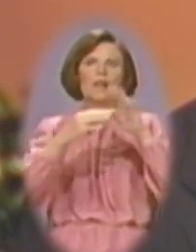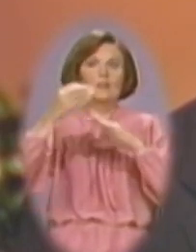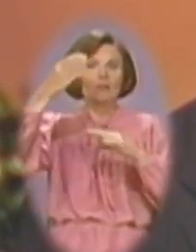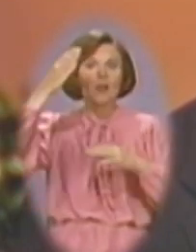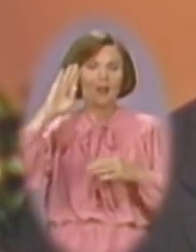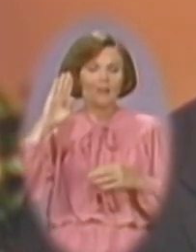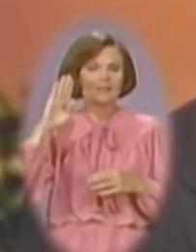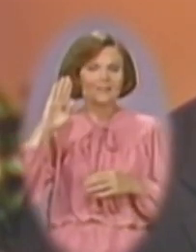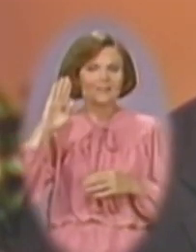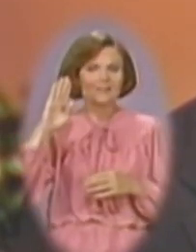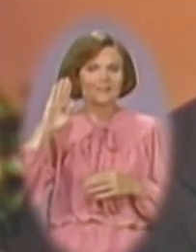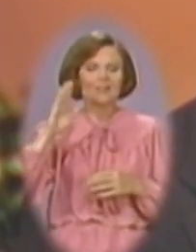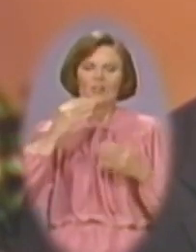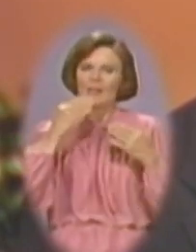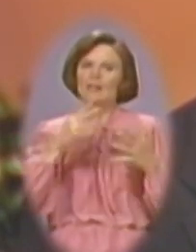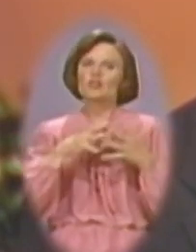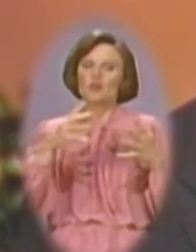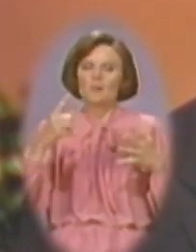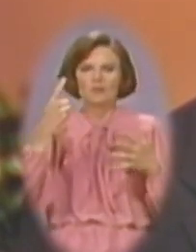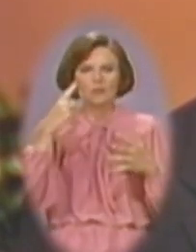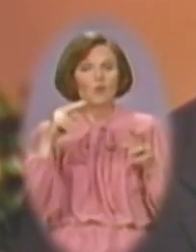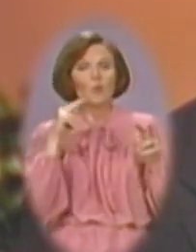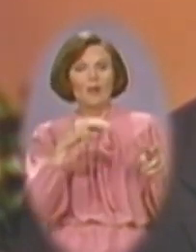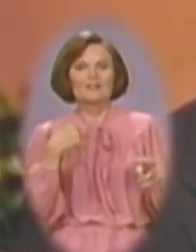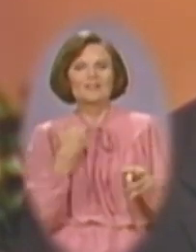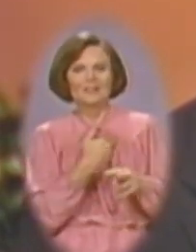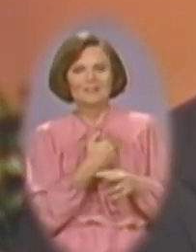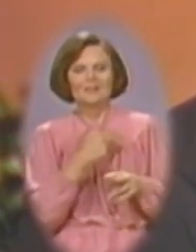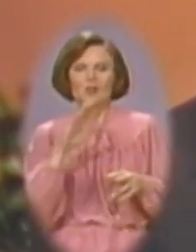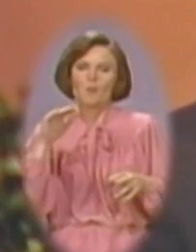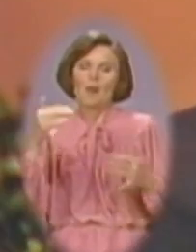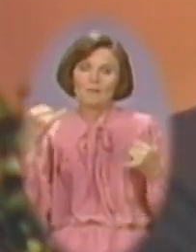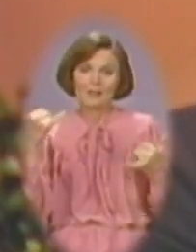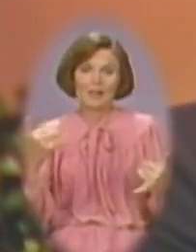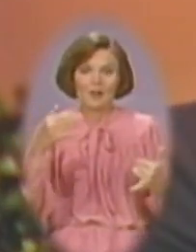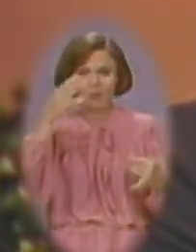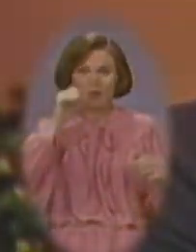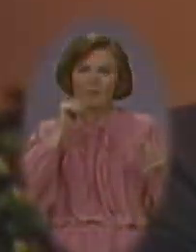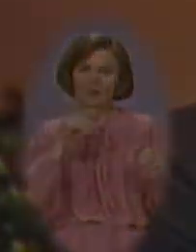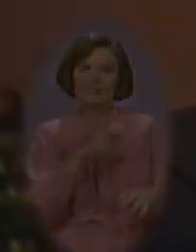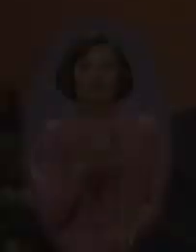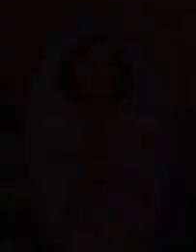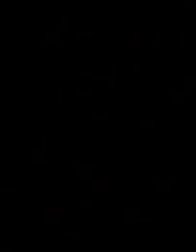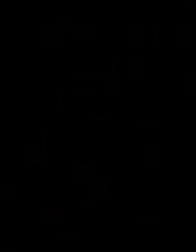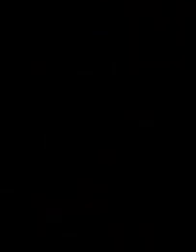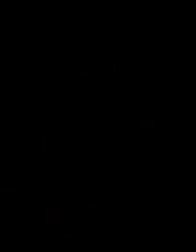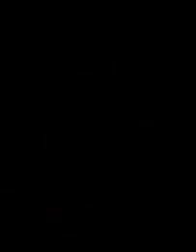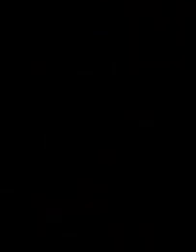God. Thank you so much for joining us. Goodbye for now, and God bless you.